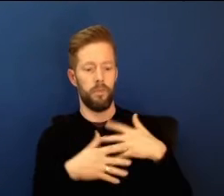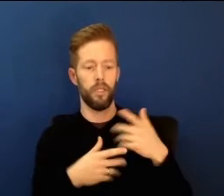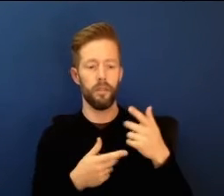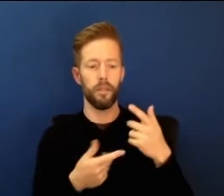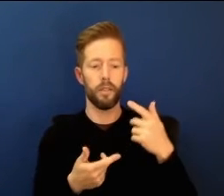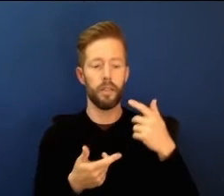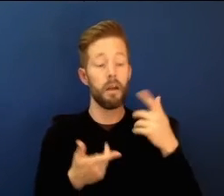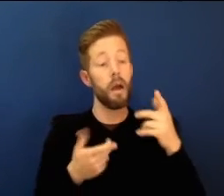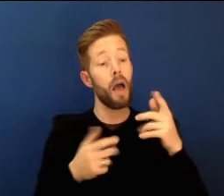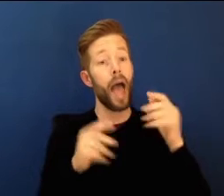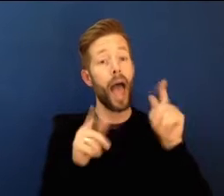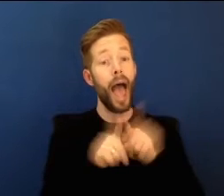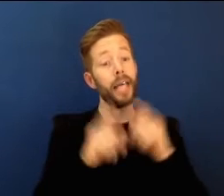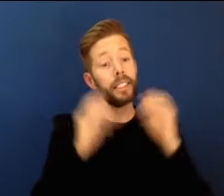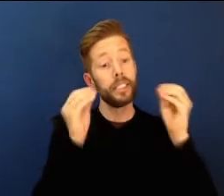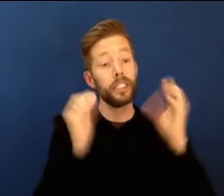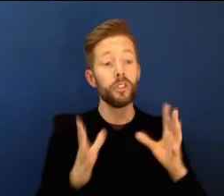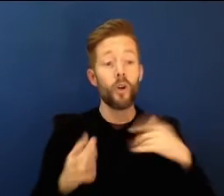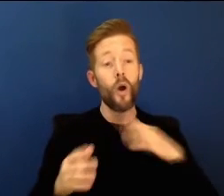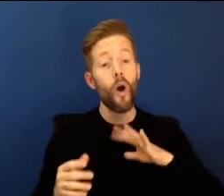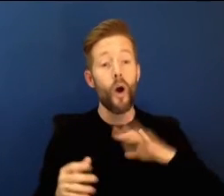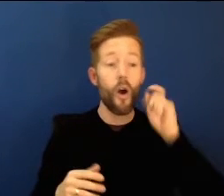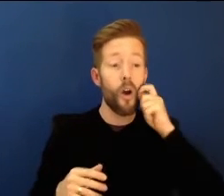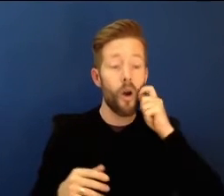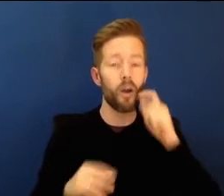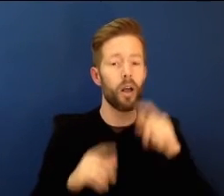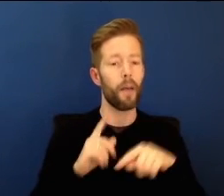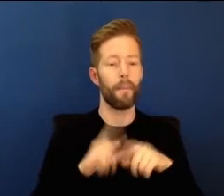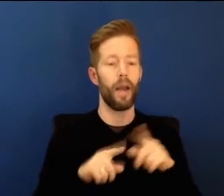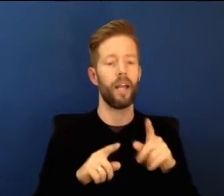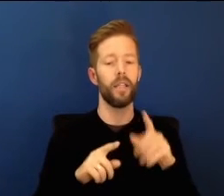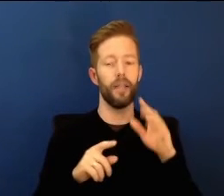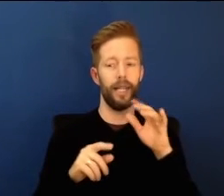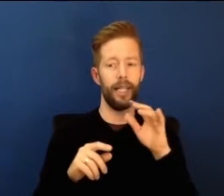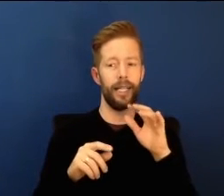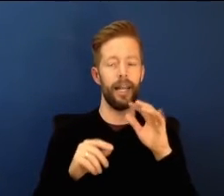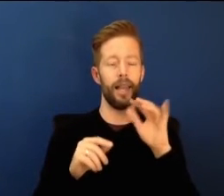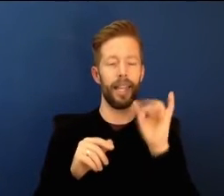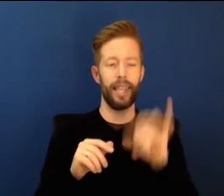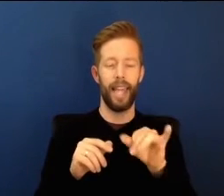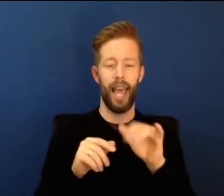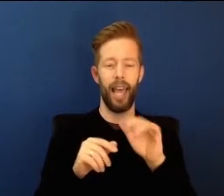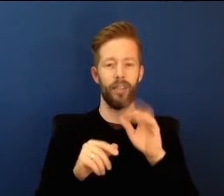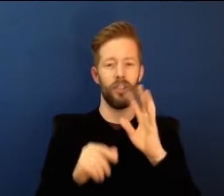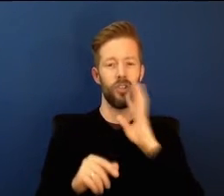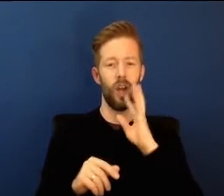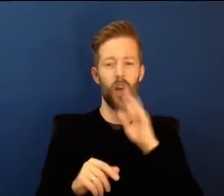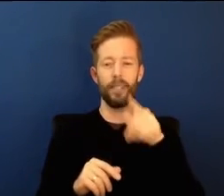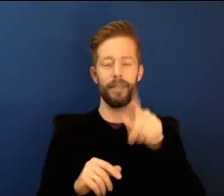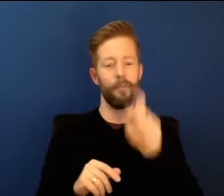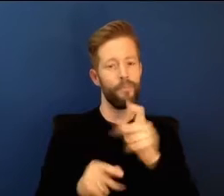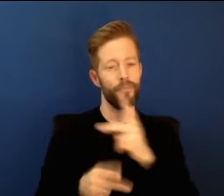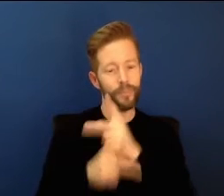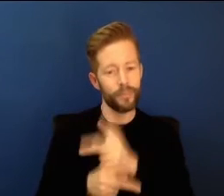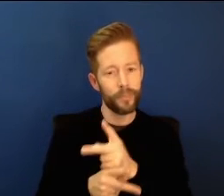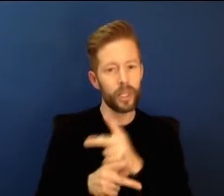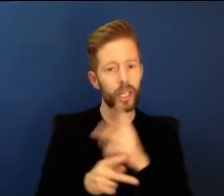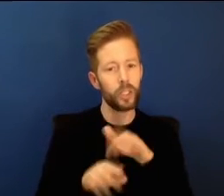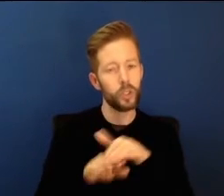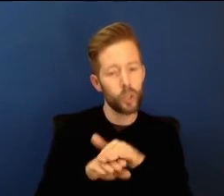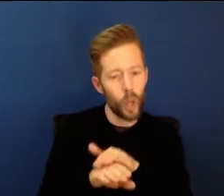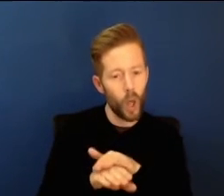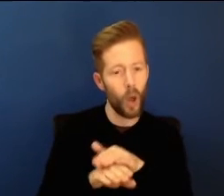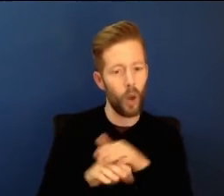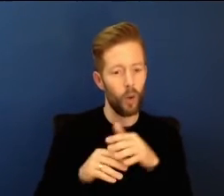teacher, as a parent, like, yeah, we're doing an algorithm. But at the same time, telling someone, you sort of need to ease into, I think, some of